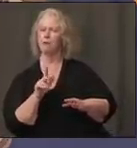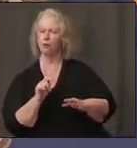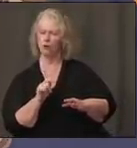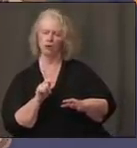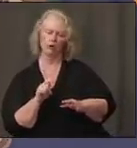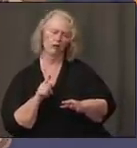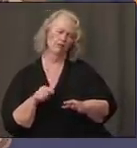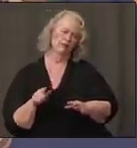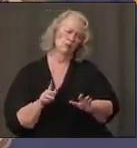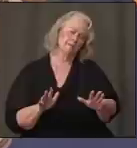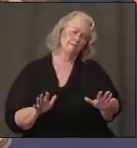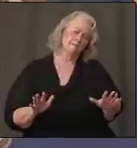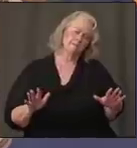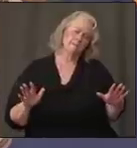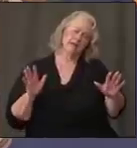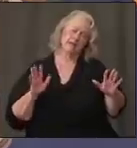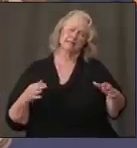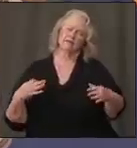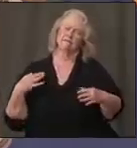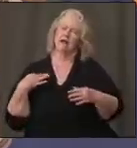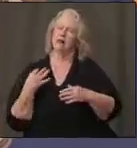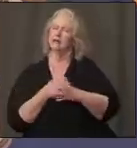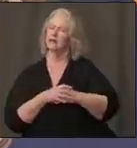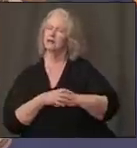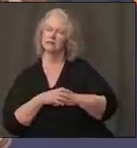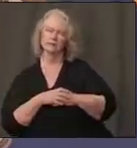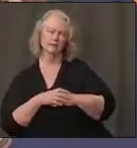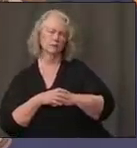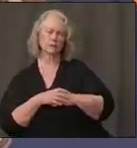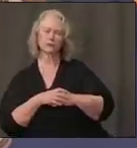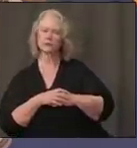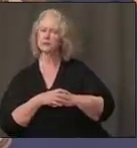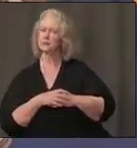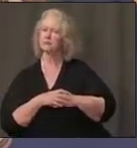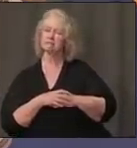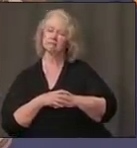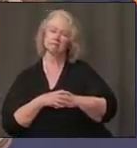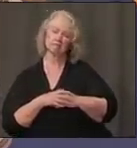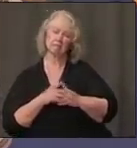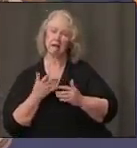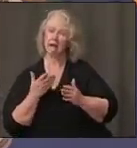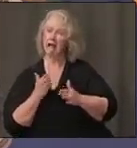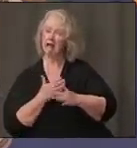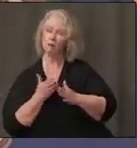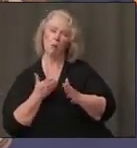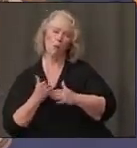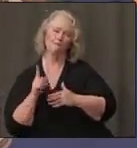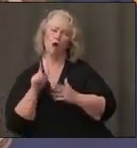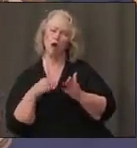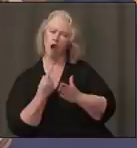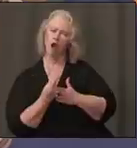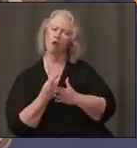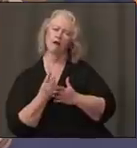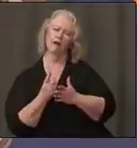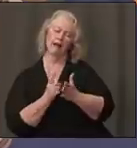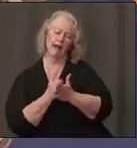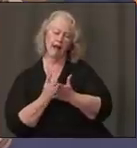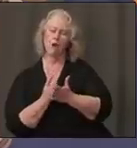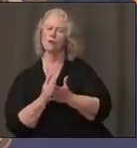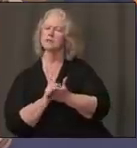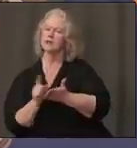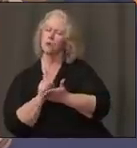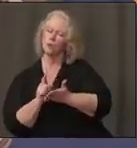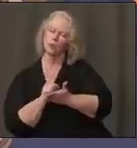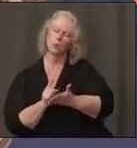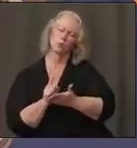amazing volunteers. They put in, I would say, in many cases, over 100 hours a week, back and forth, late at night, emails,